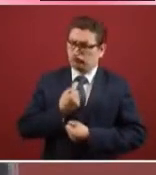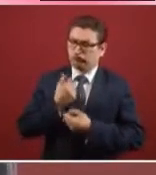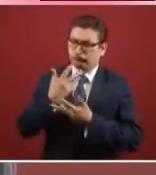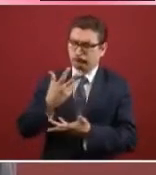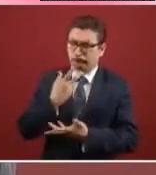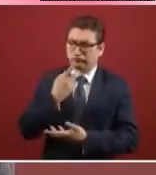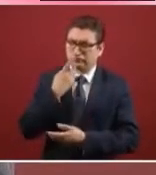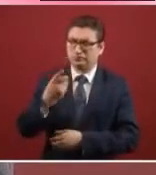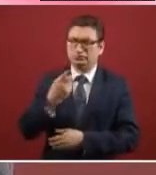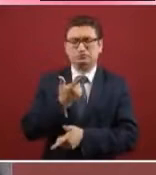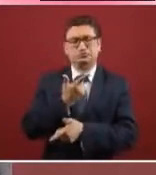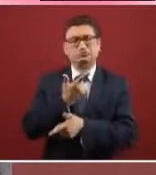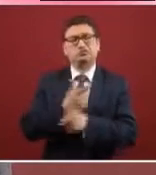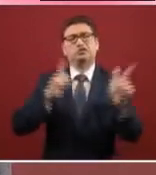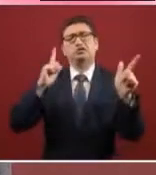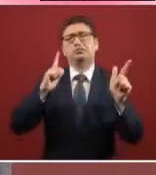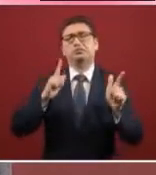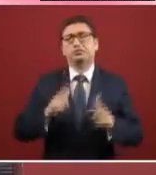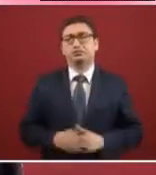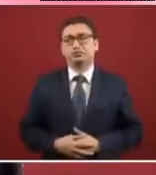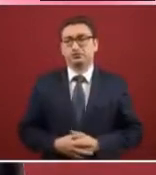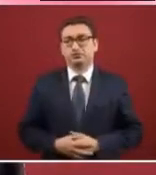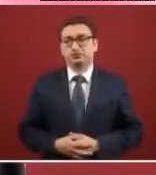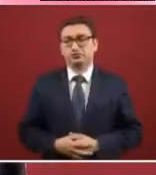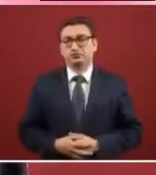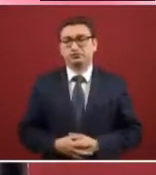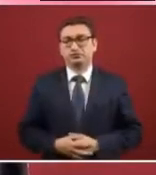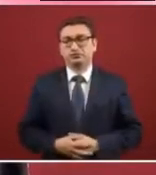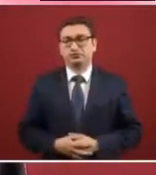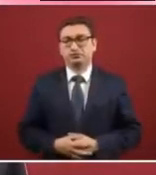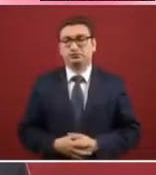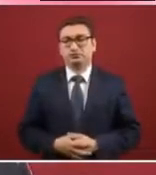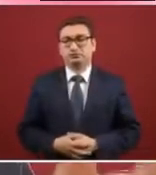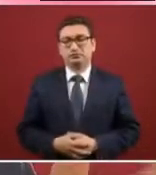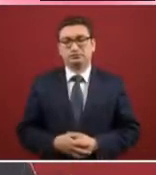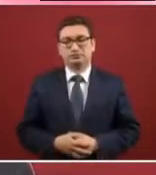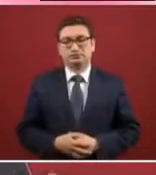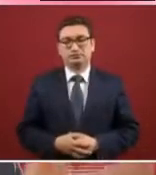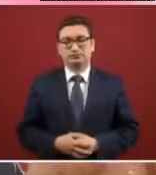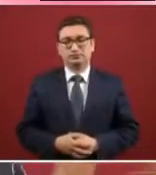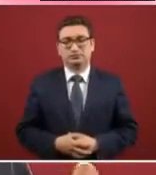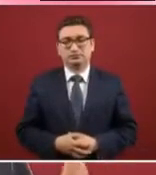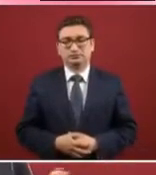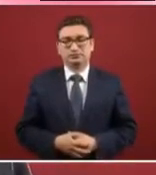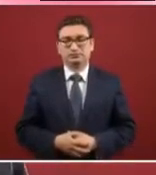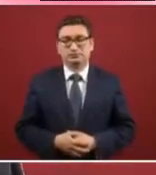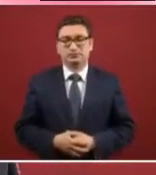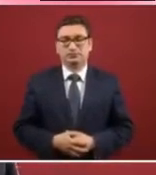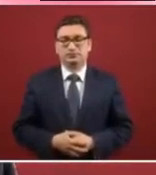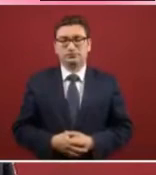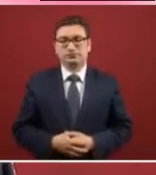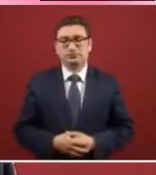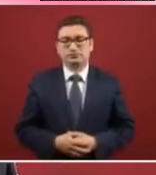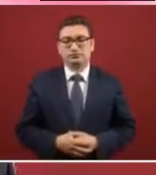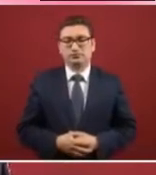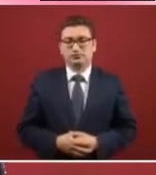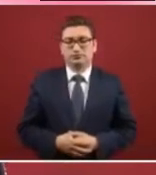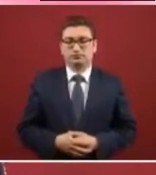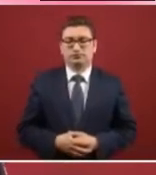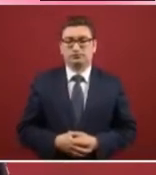Manifest myself with liberty. ¿Te acuerdan cuando dijo de